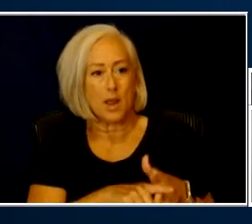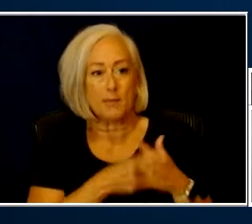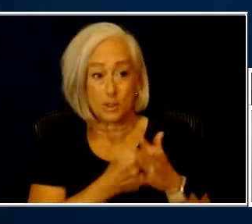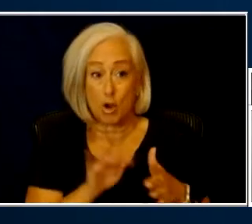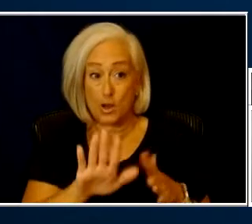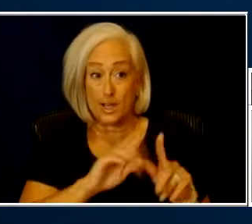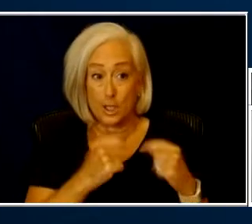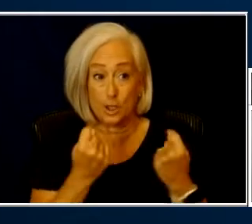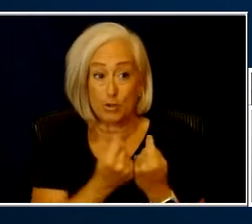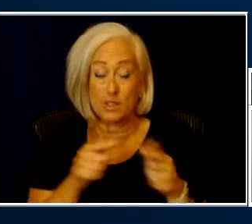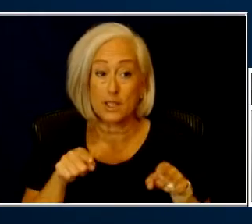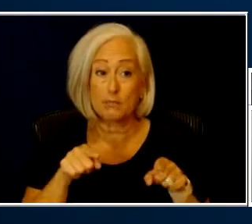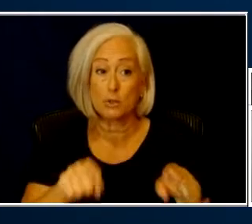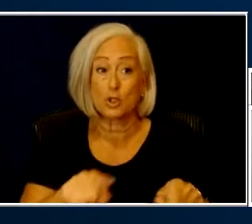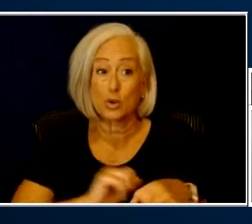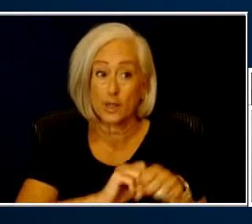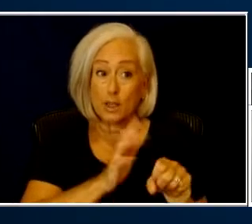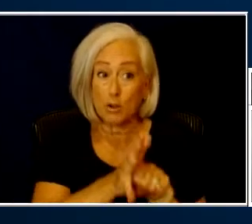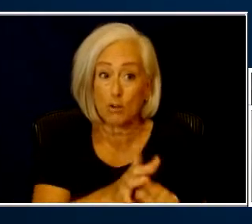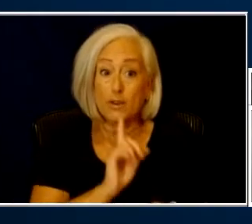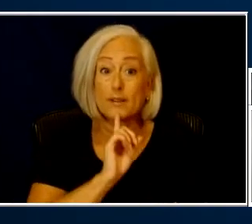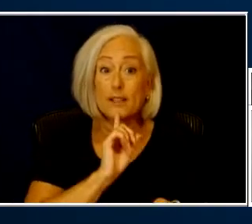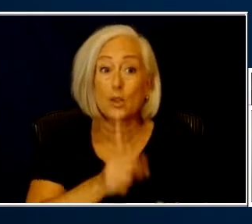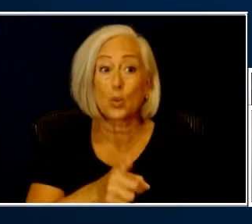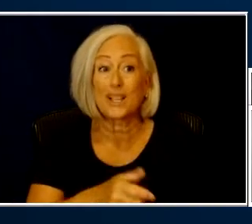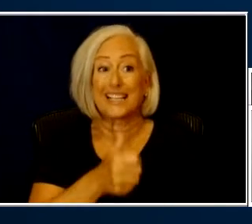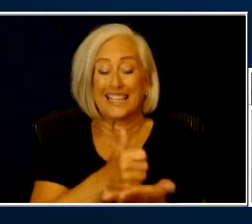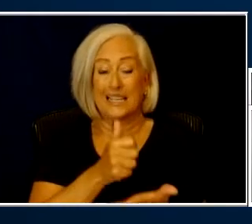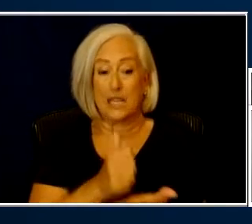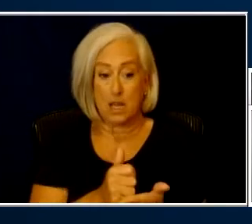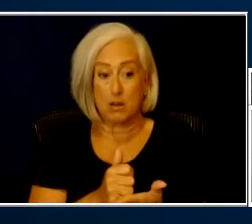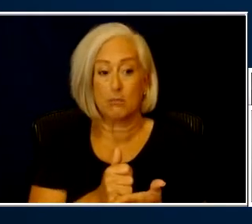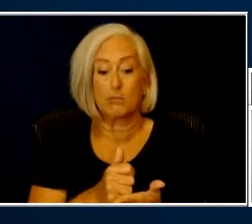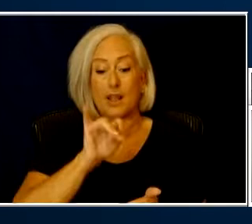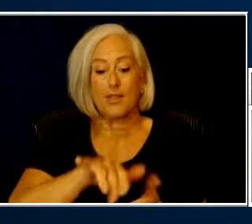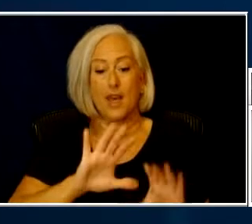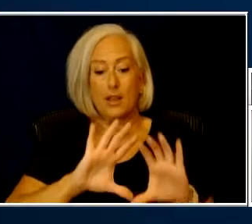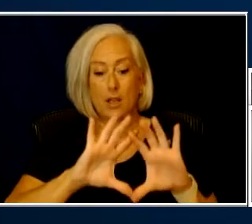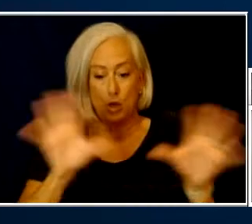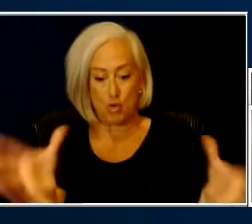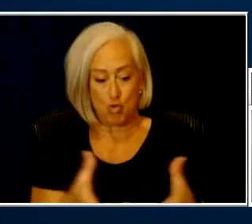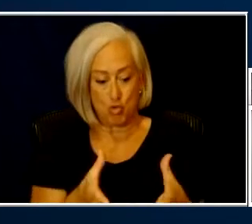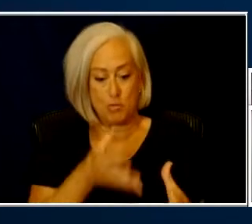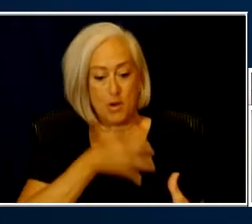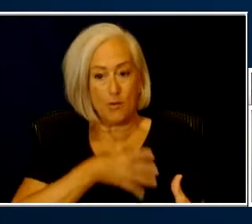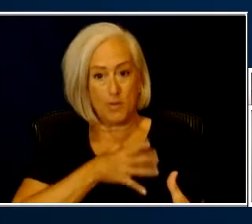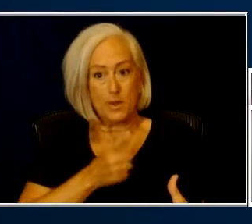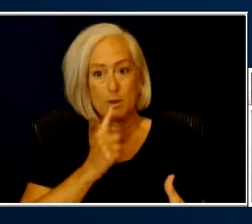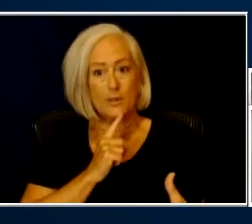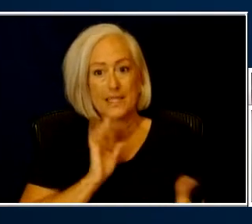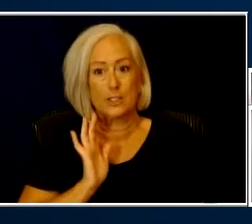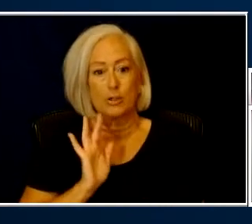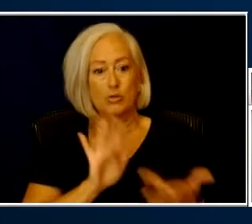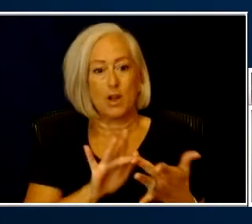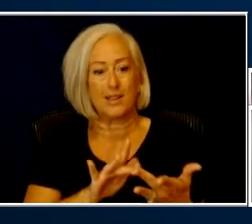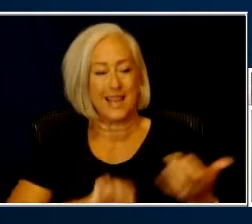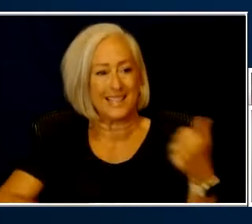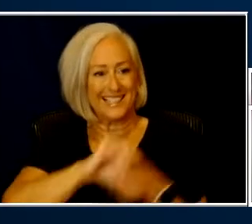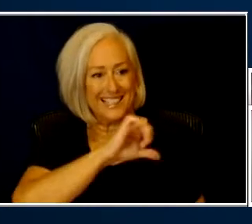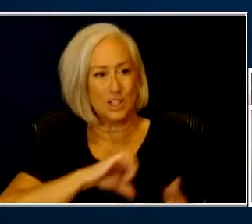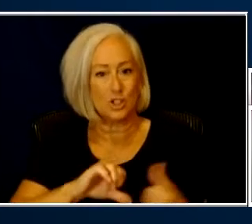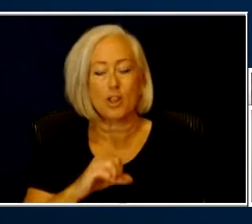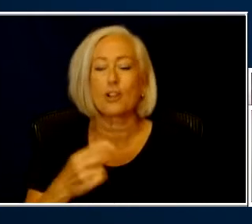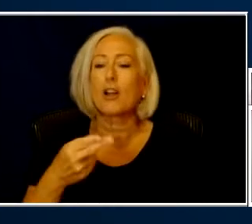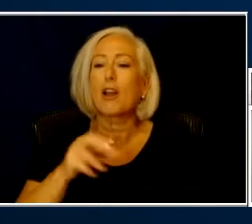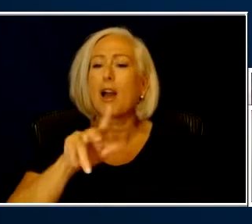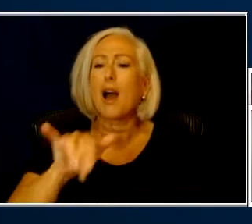COVID really served this population of women needing to get in contact with each other. So I want to talk to you, Holly, a little bit